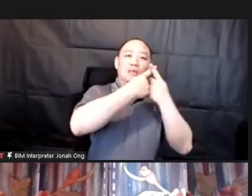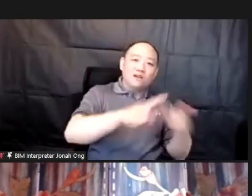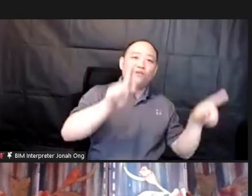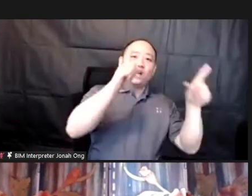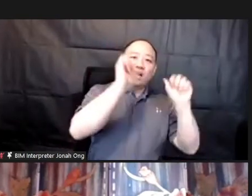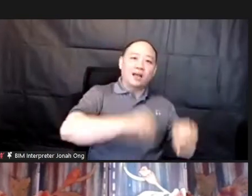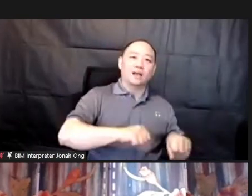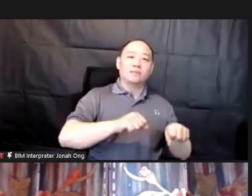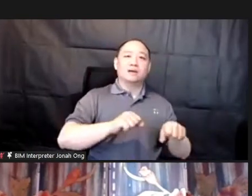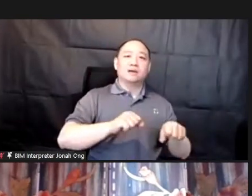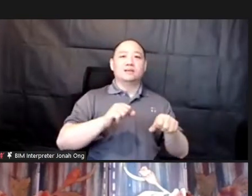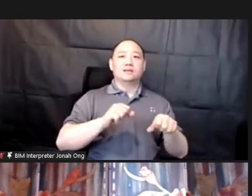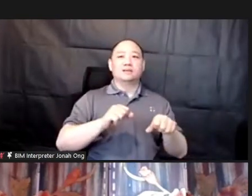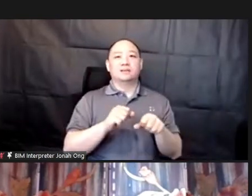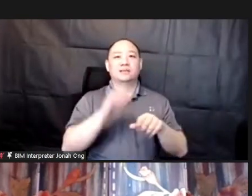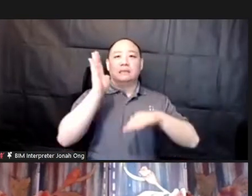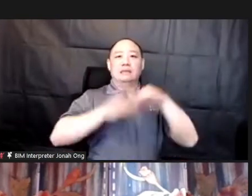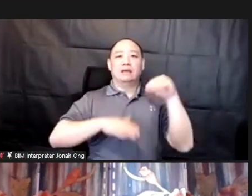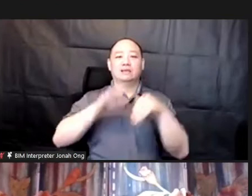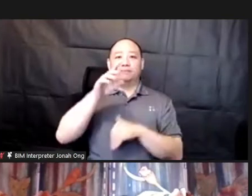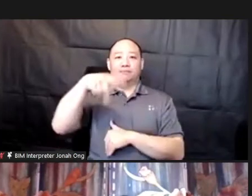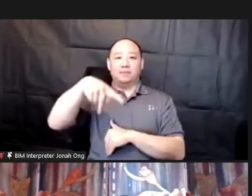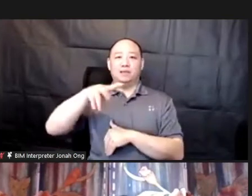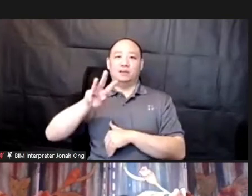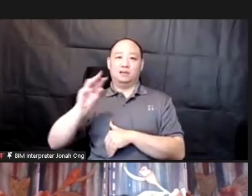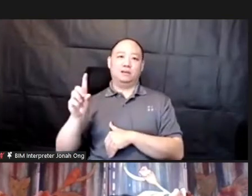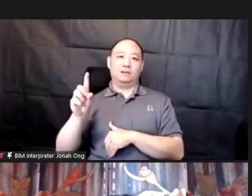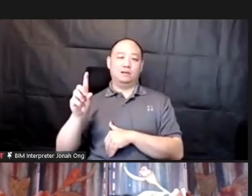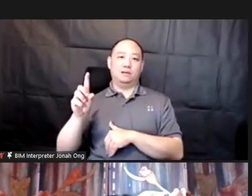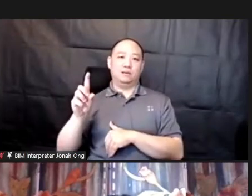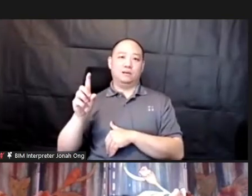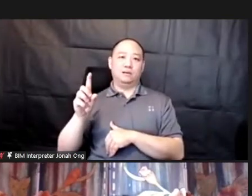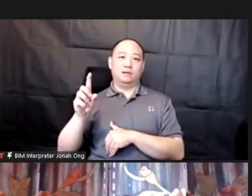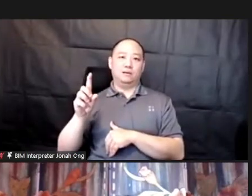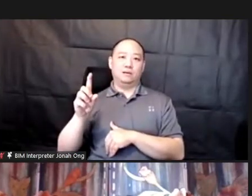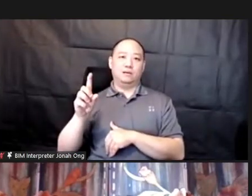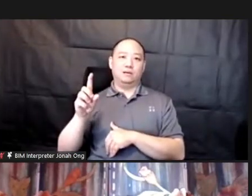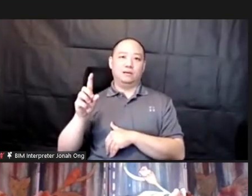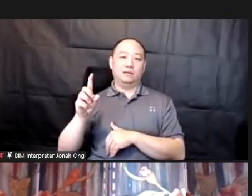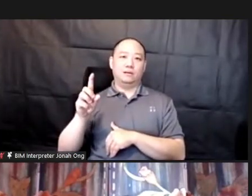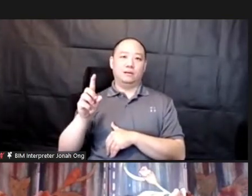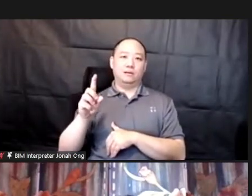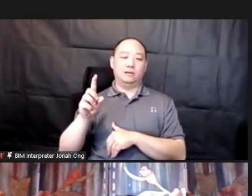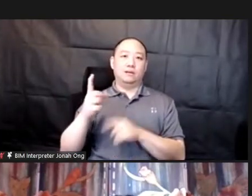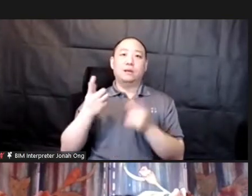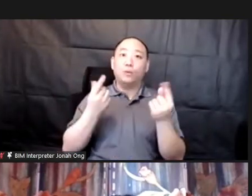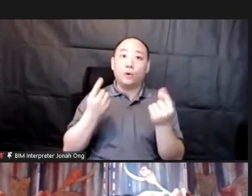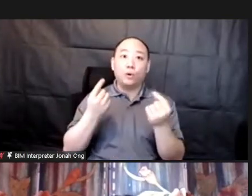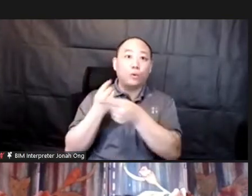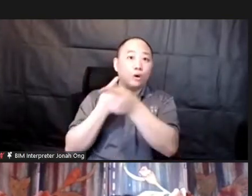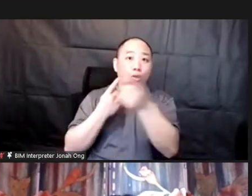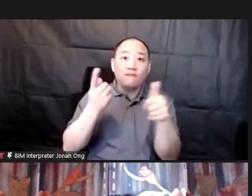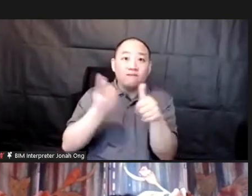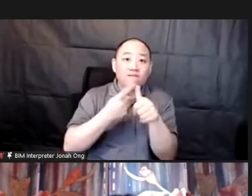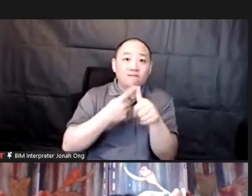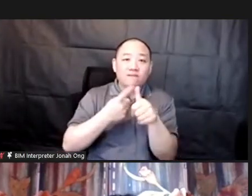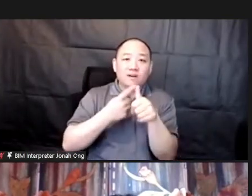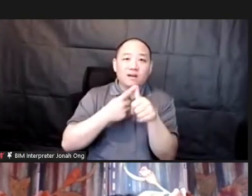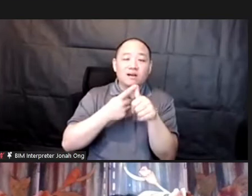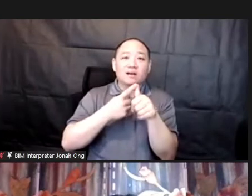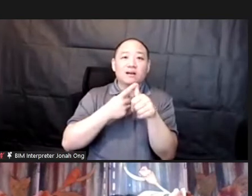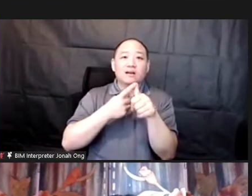So the first answer that I can give you is to spread the awareness. Awareness is very important. It